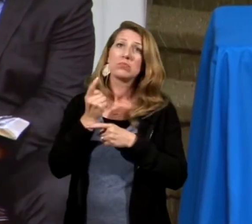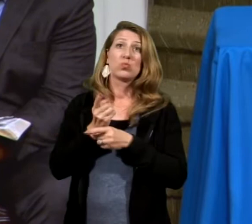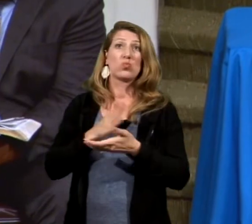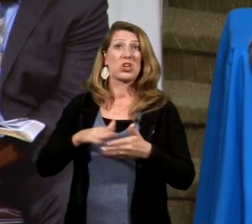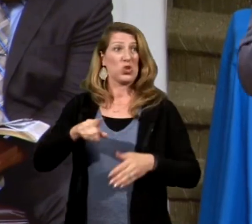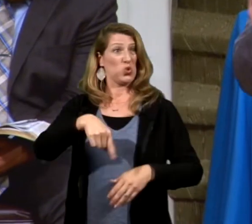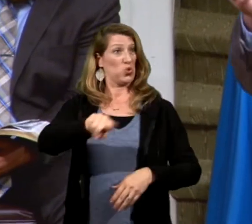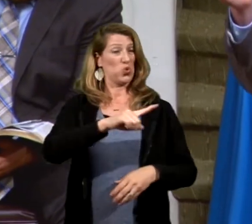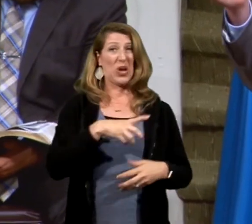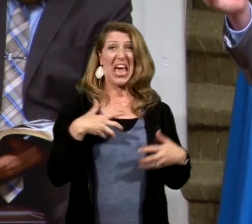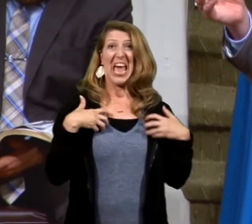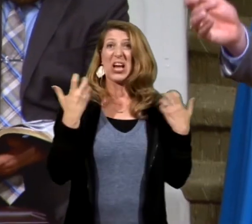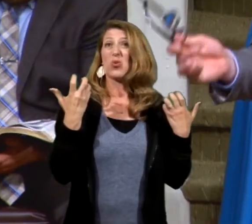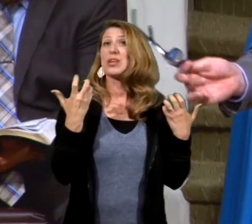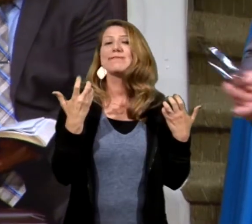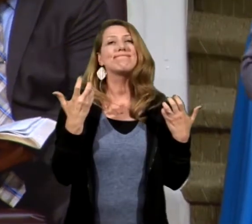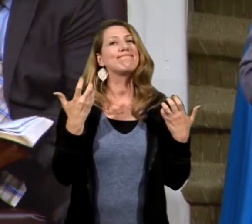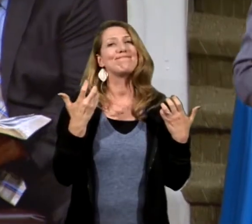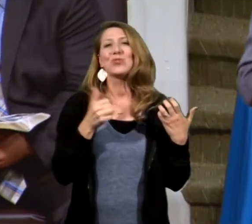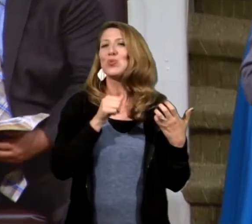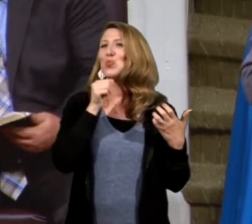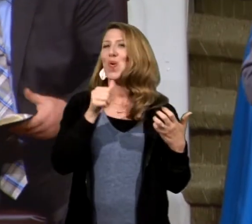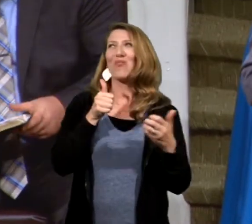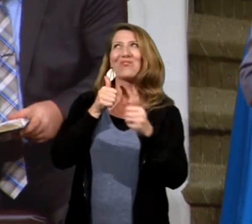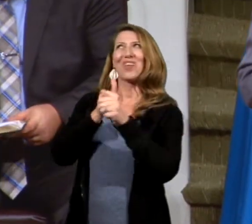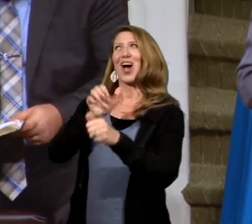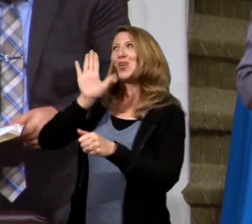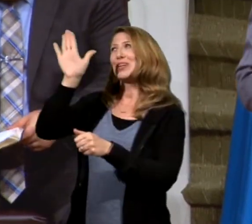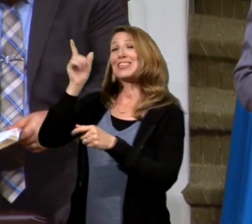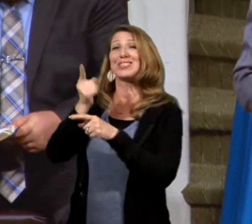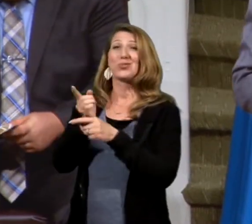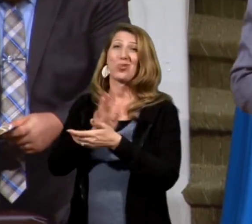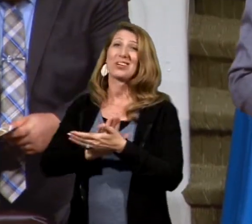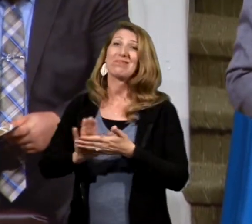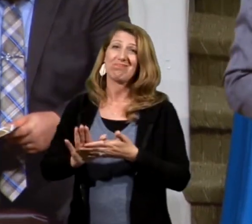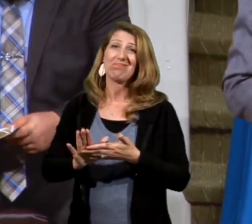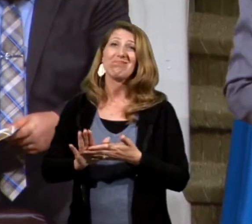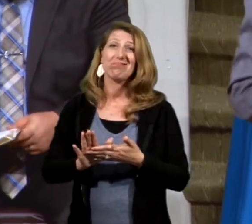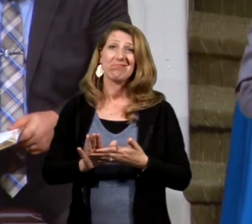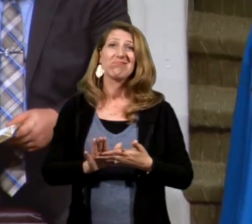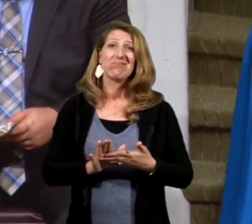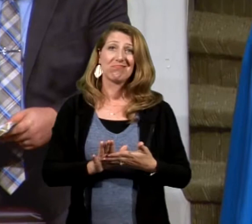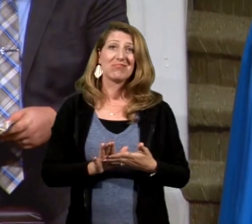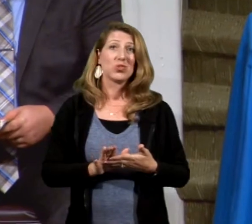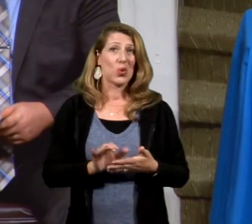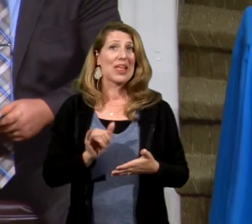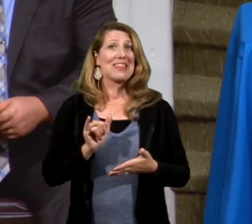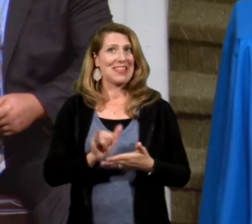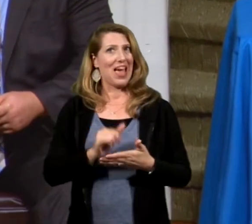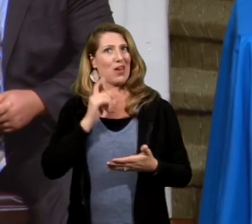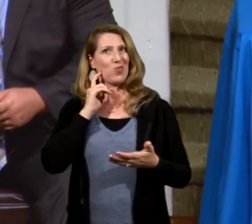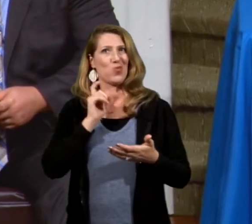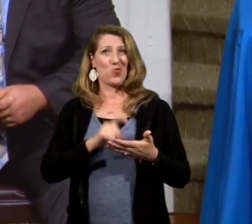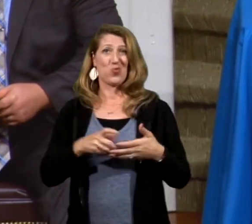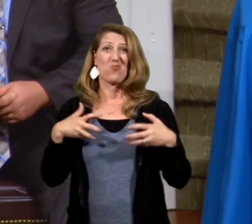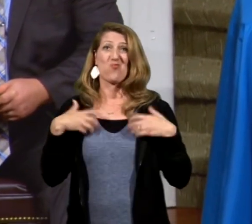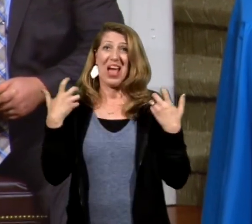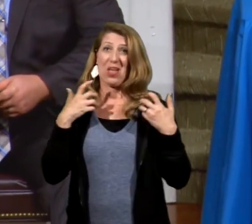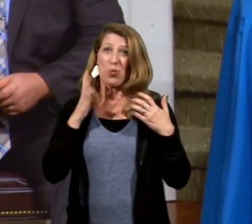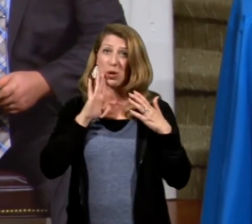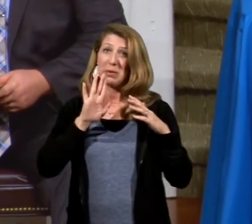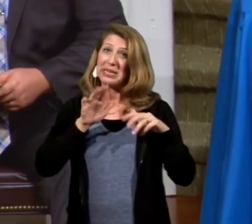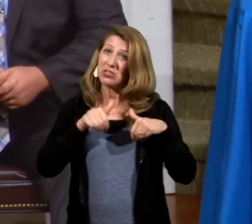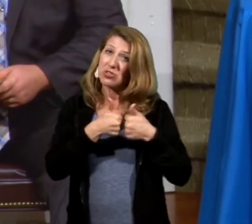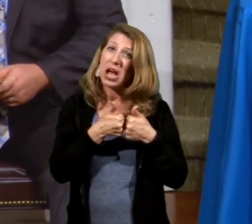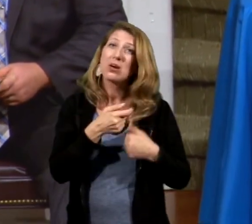angry, we will not do the righteousness of God. I think that's exactly what we can look forward to. We see that wrath is challenged. We